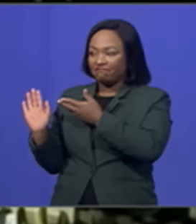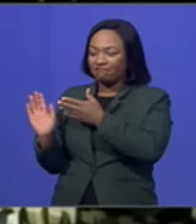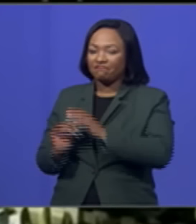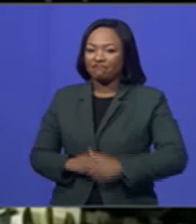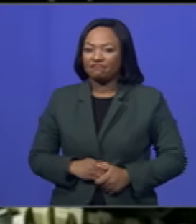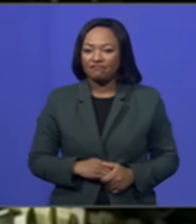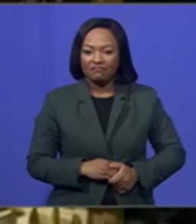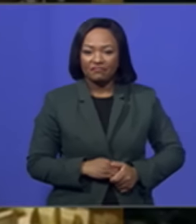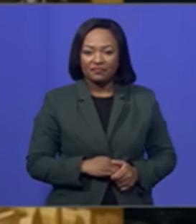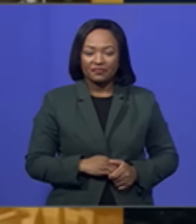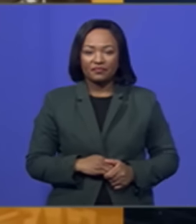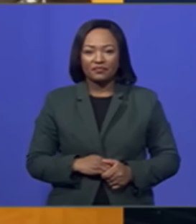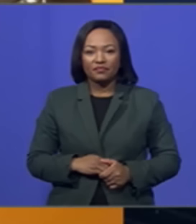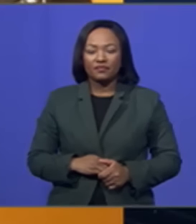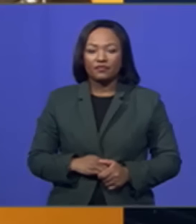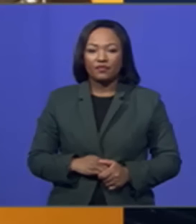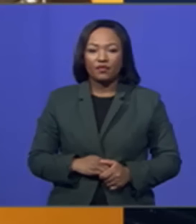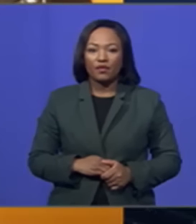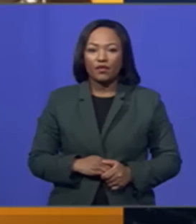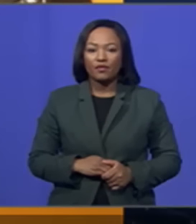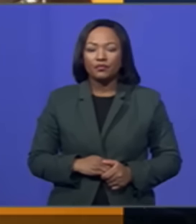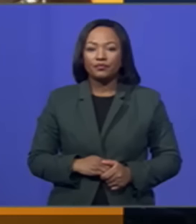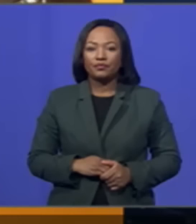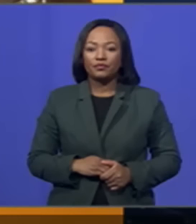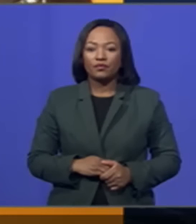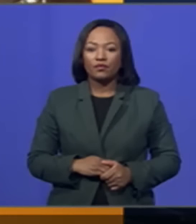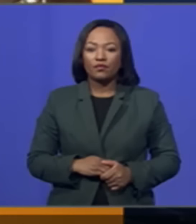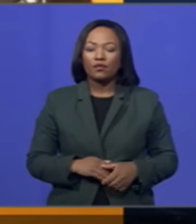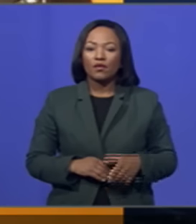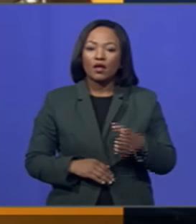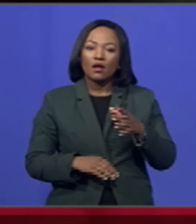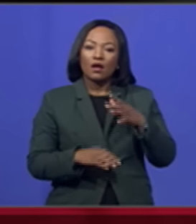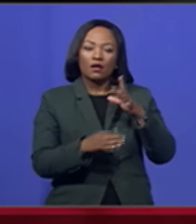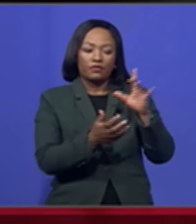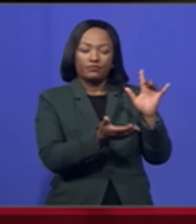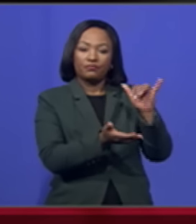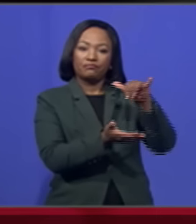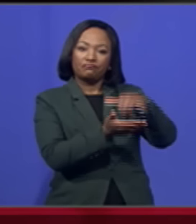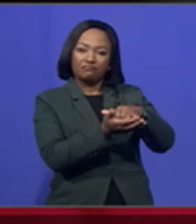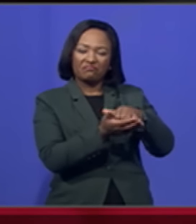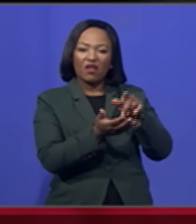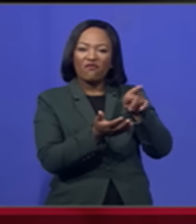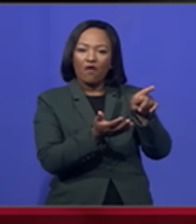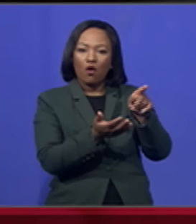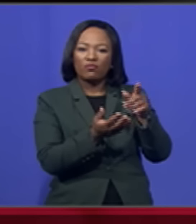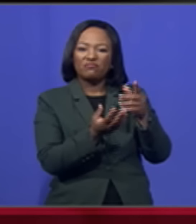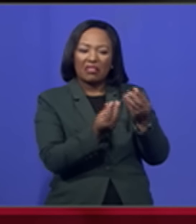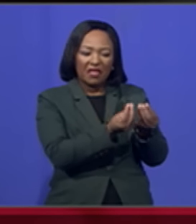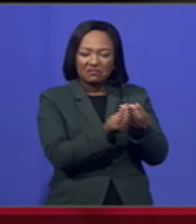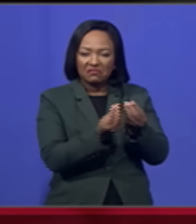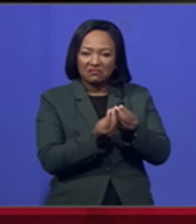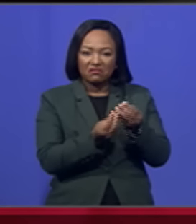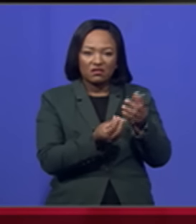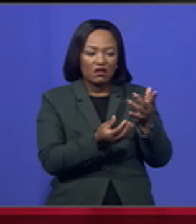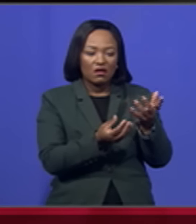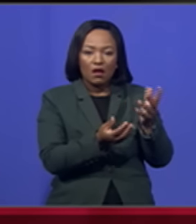latela. We work closely with customs, which also informs us as and